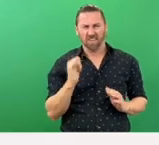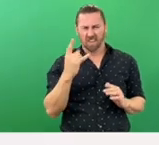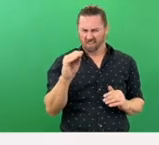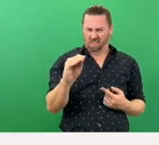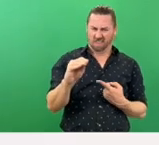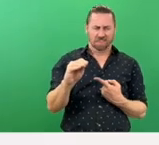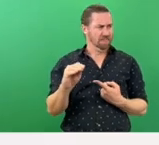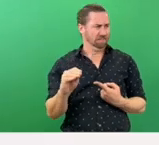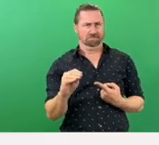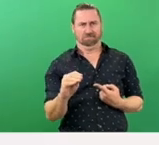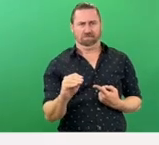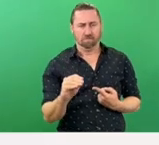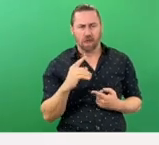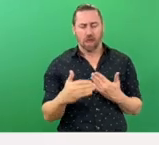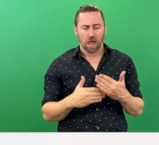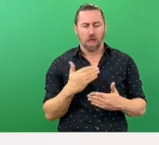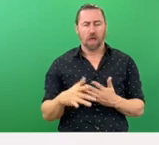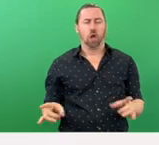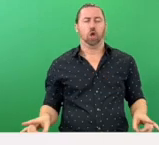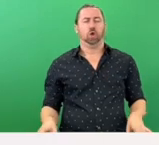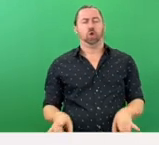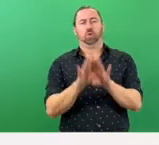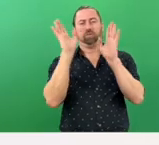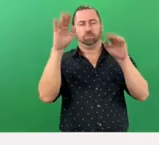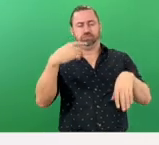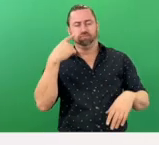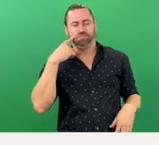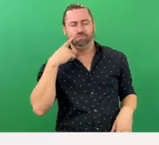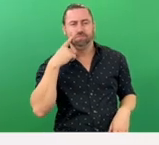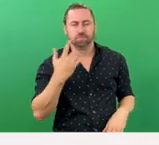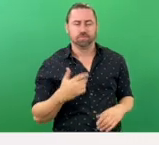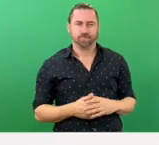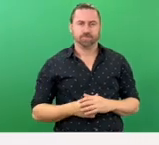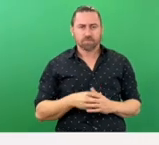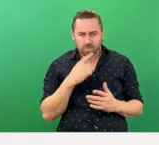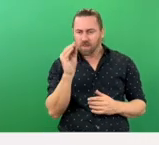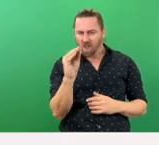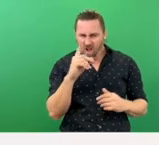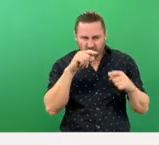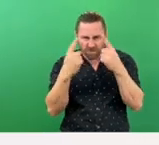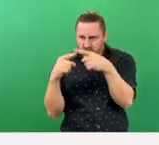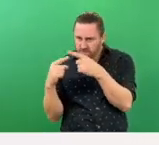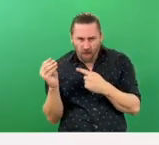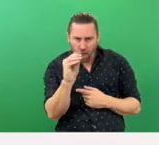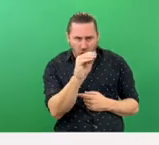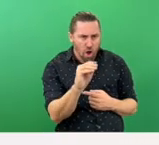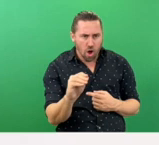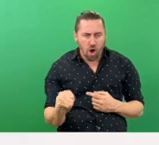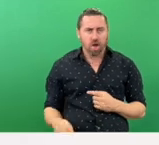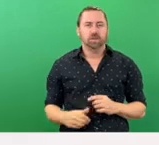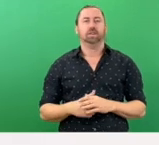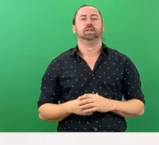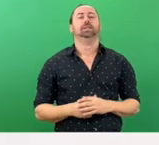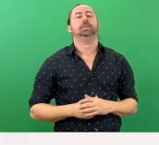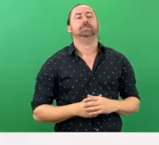uncomfortable at first, but I think you'll really, you'll get the hang of it fairly quickly and see the different types of things that you can do. Now, the point